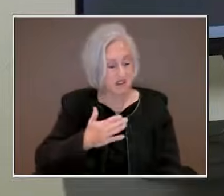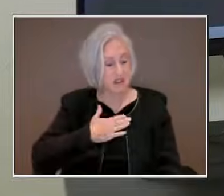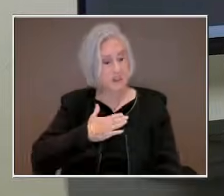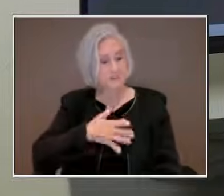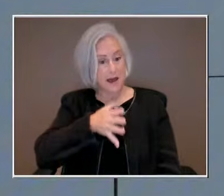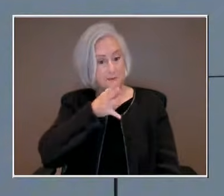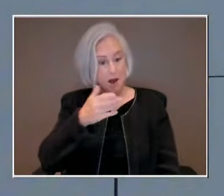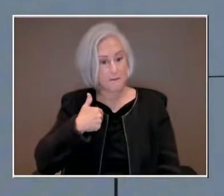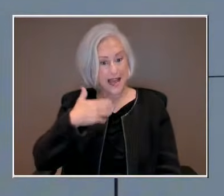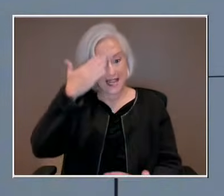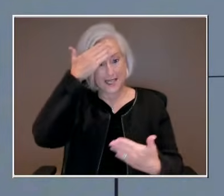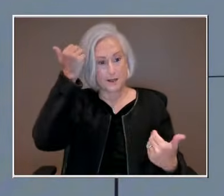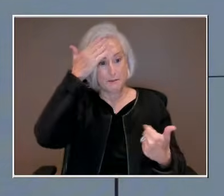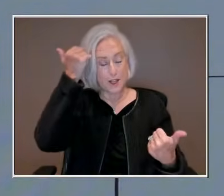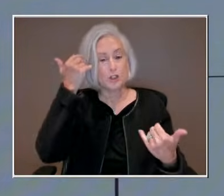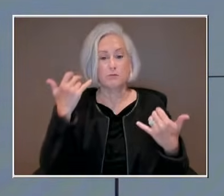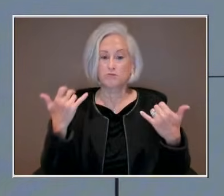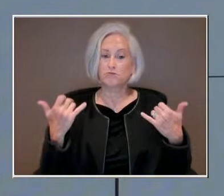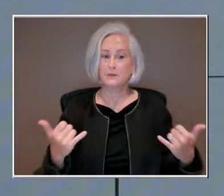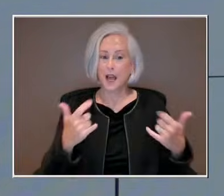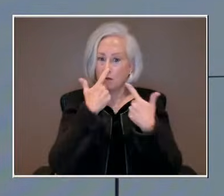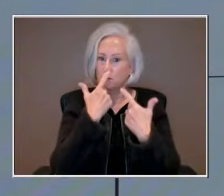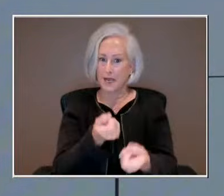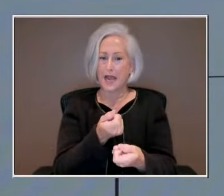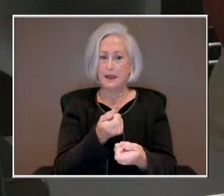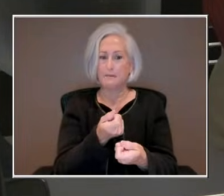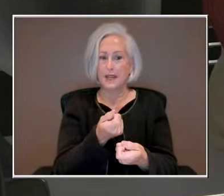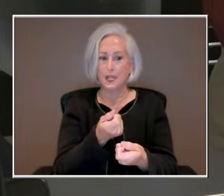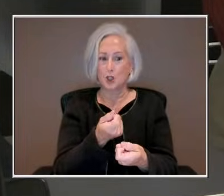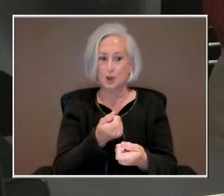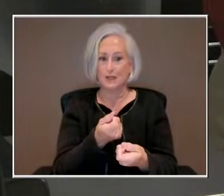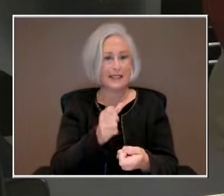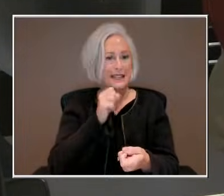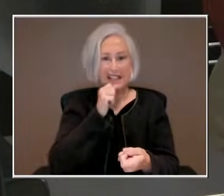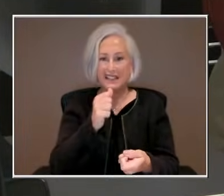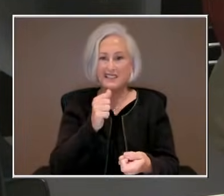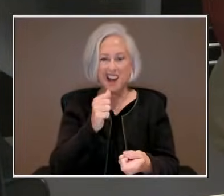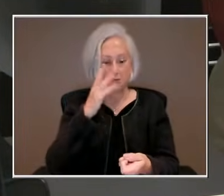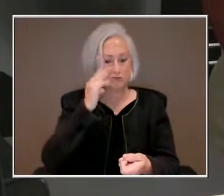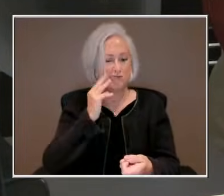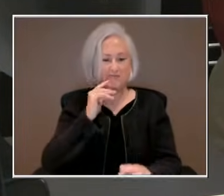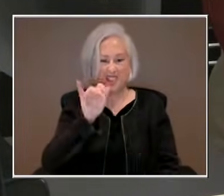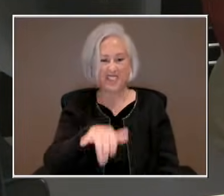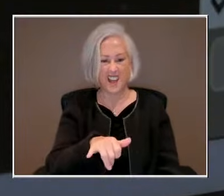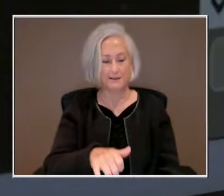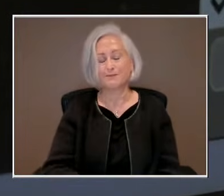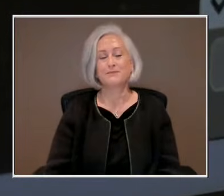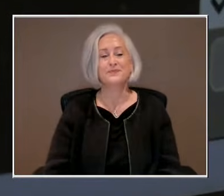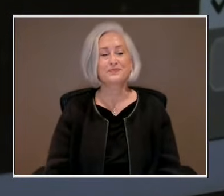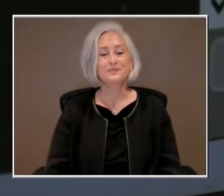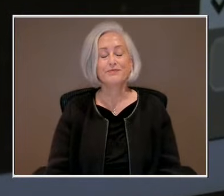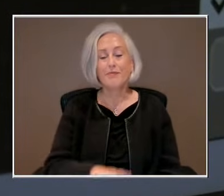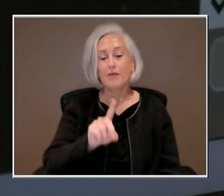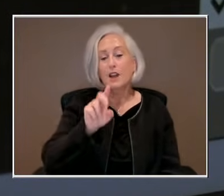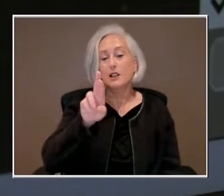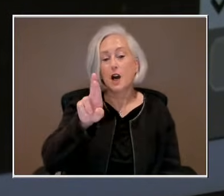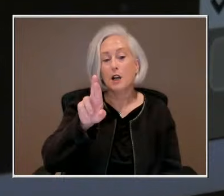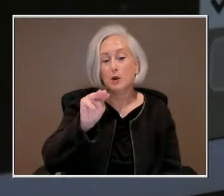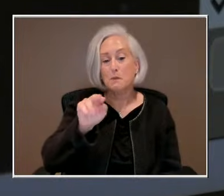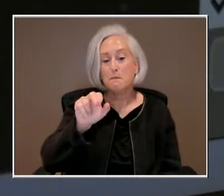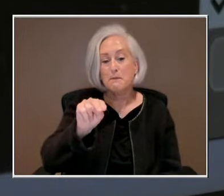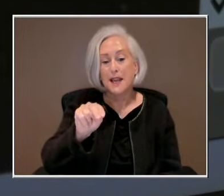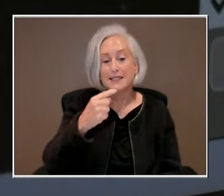I definitely have interest in not going down that road. Dr. Mann says volunteers like Melanie make this